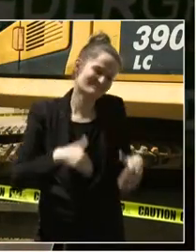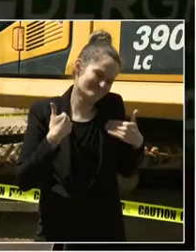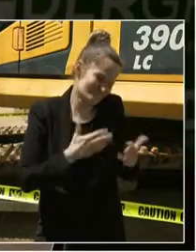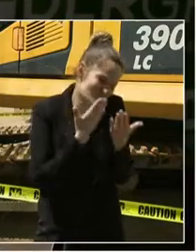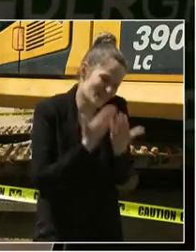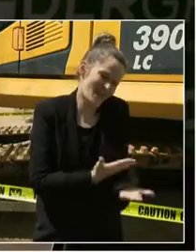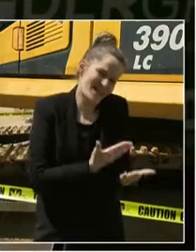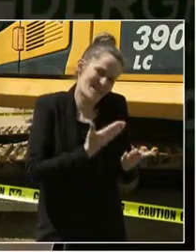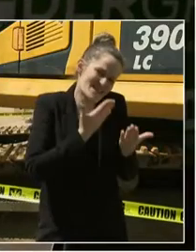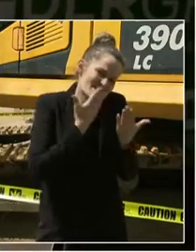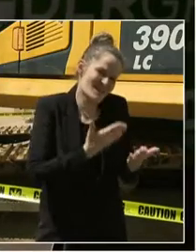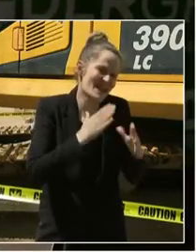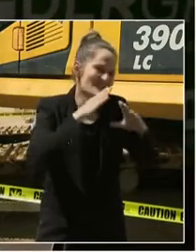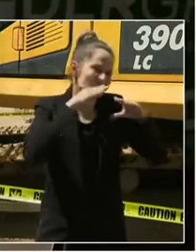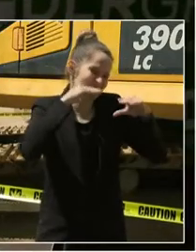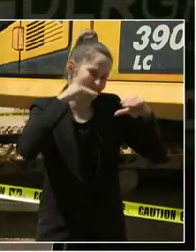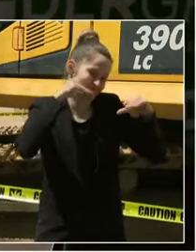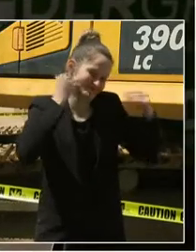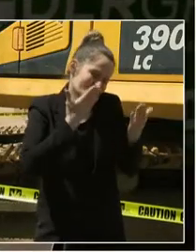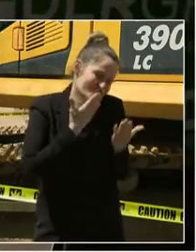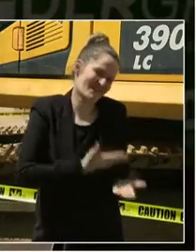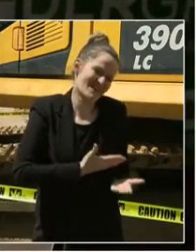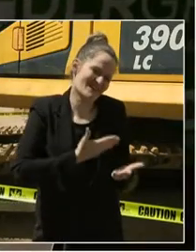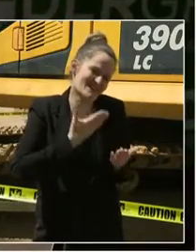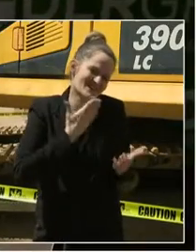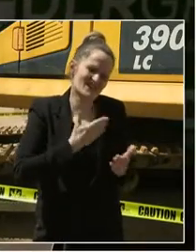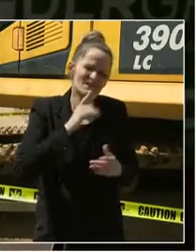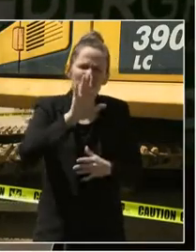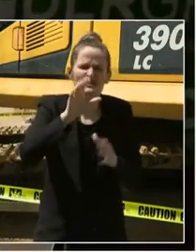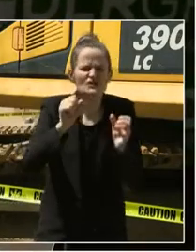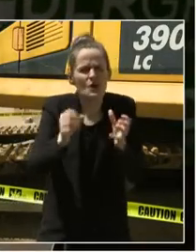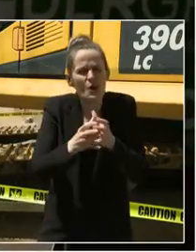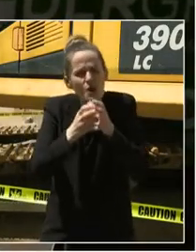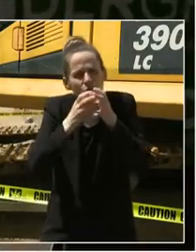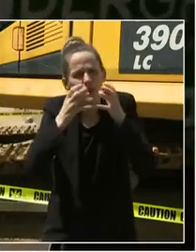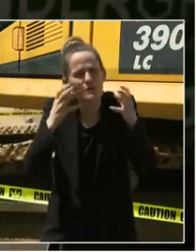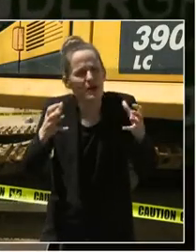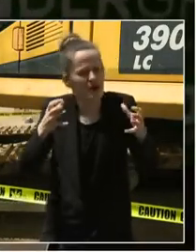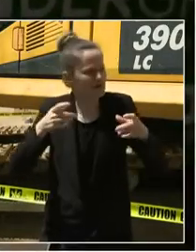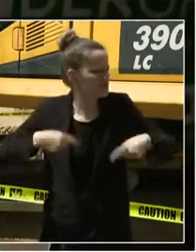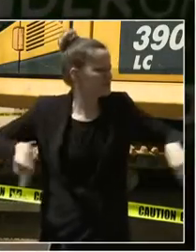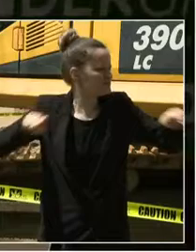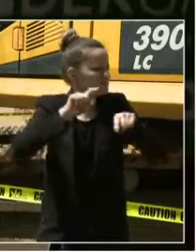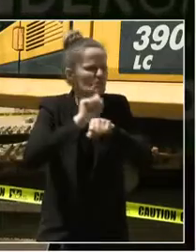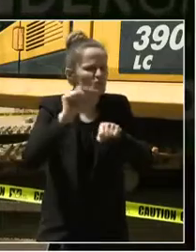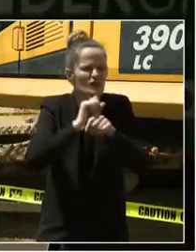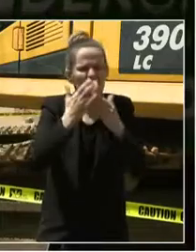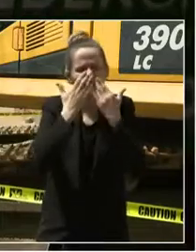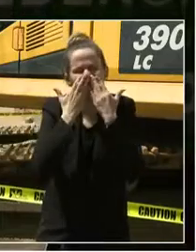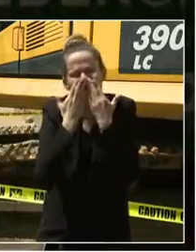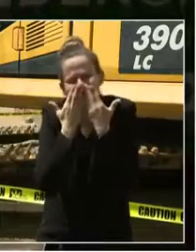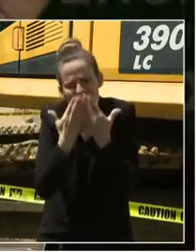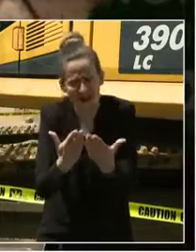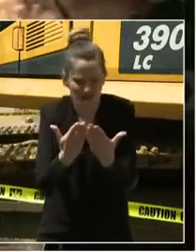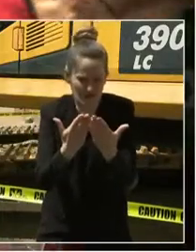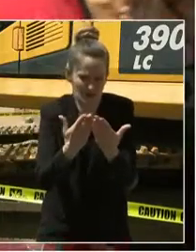smiling. Thank you so much, everyone, for all that you are doing. Thank you. Thank you.